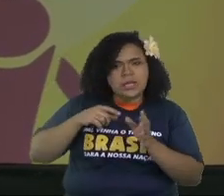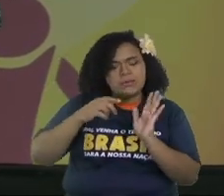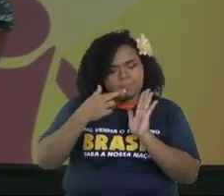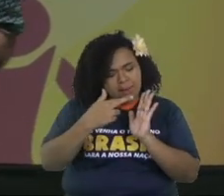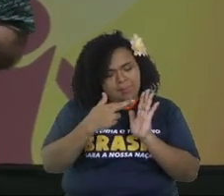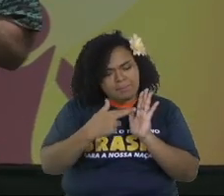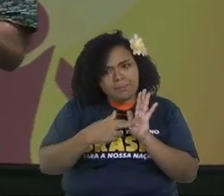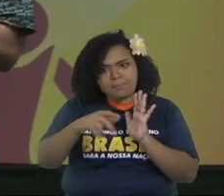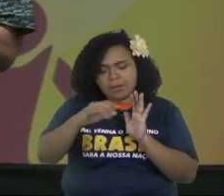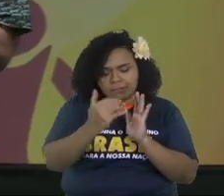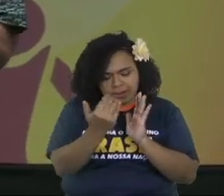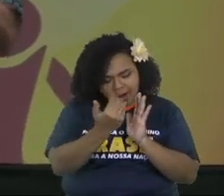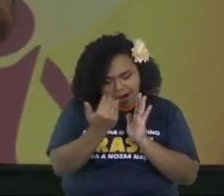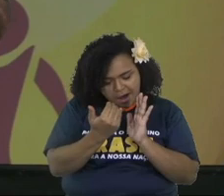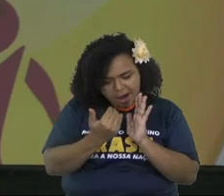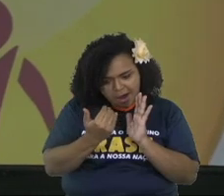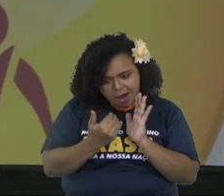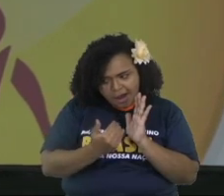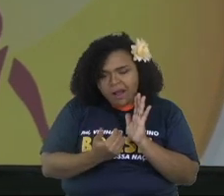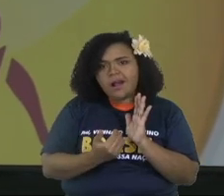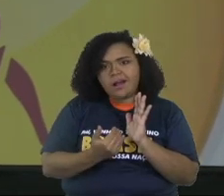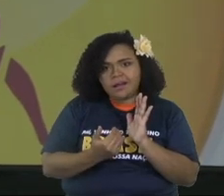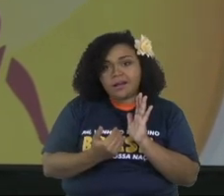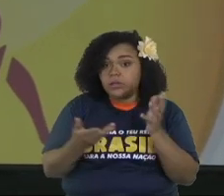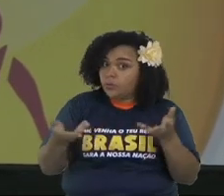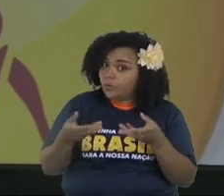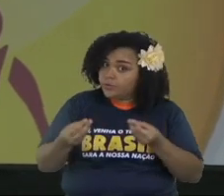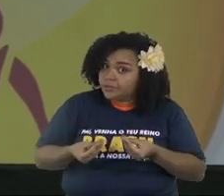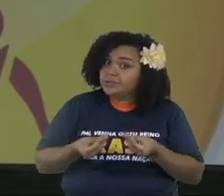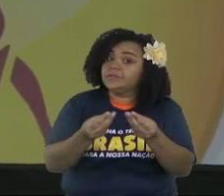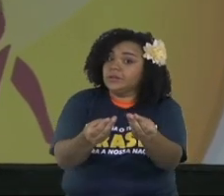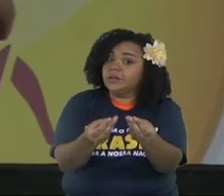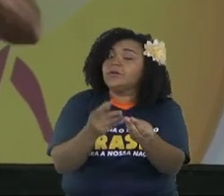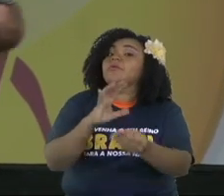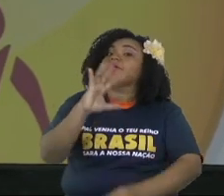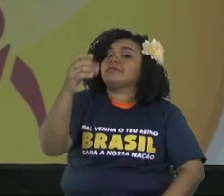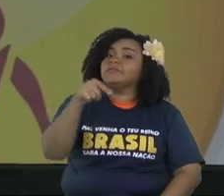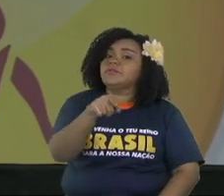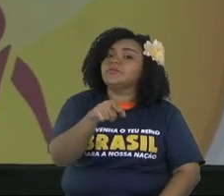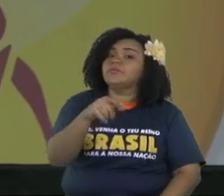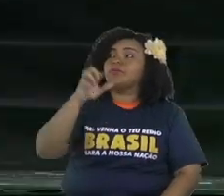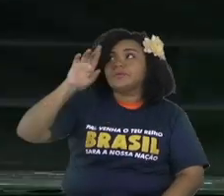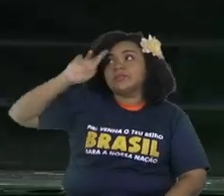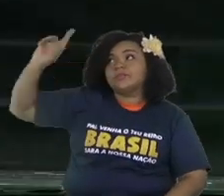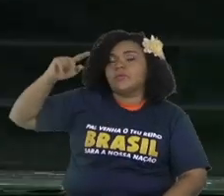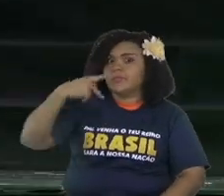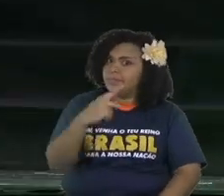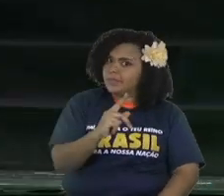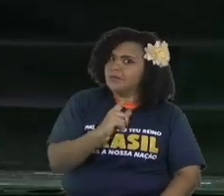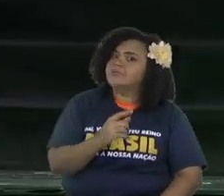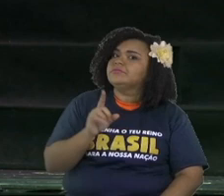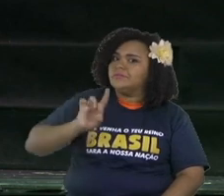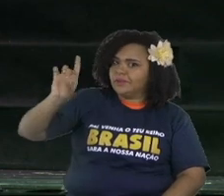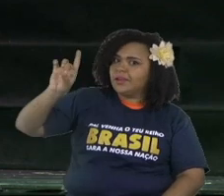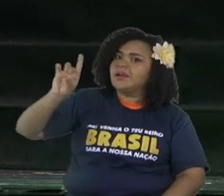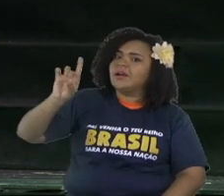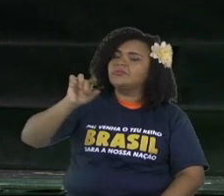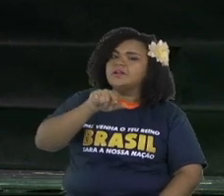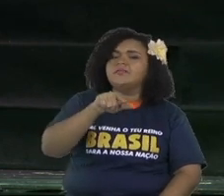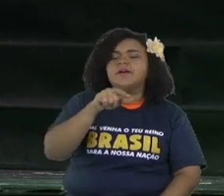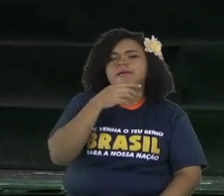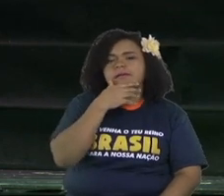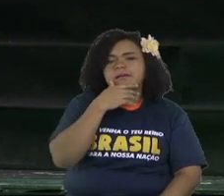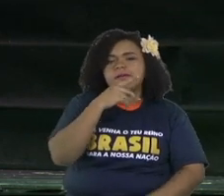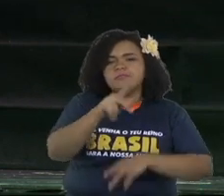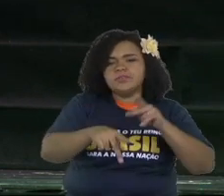careful to do all his commandments that I command you today the Lord your God will set you high